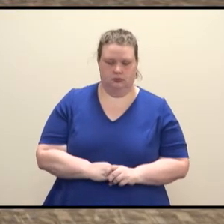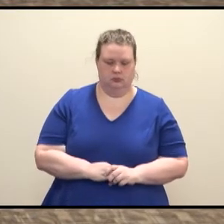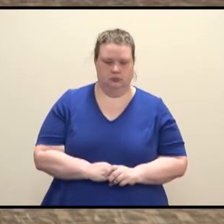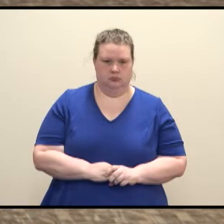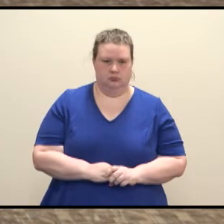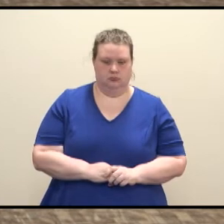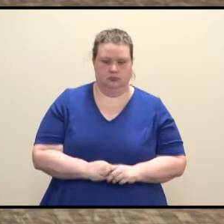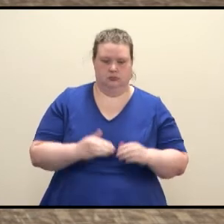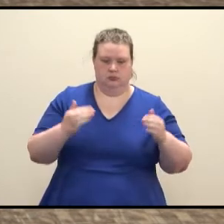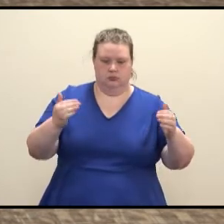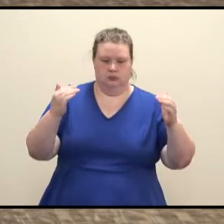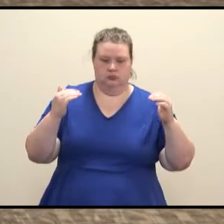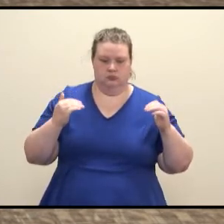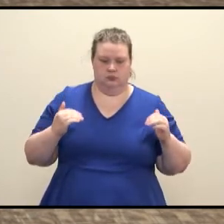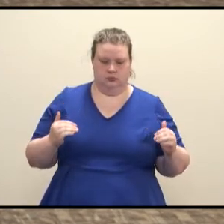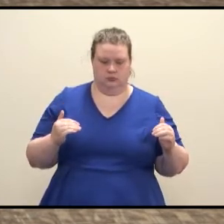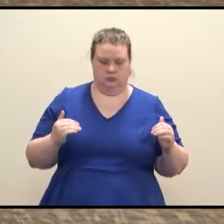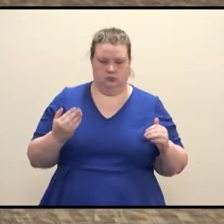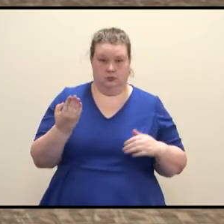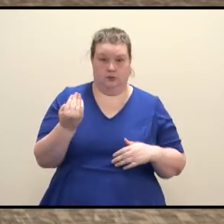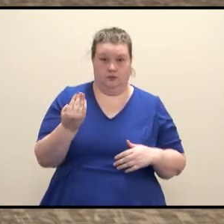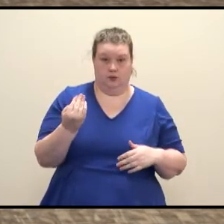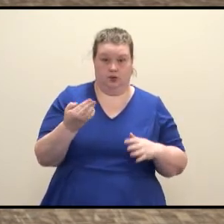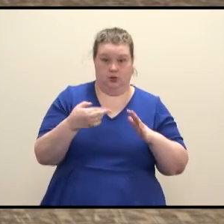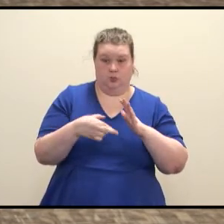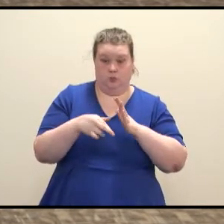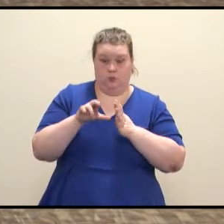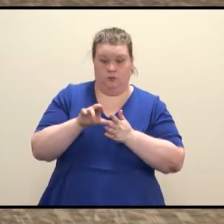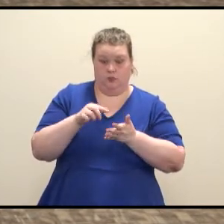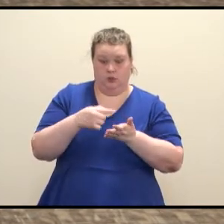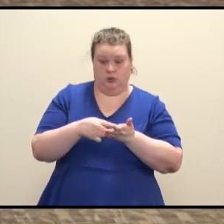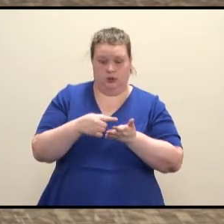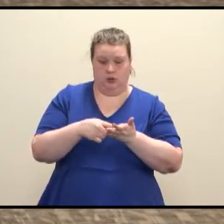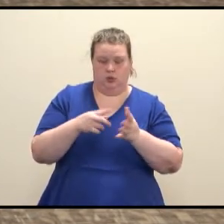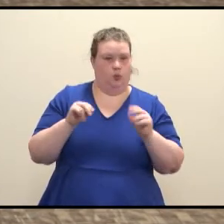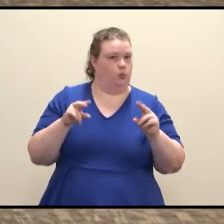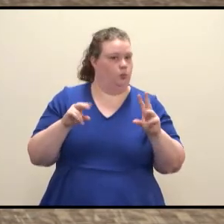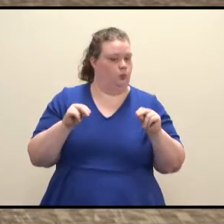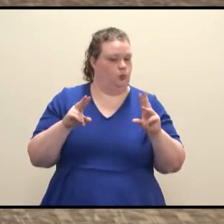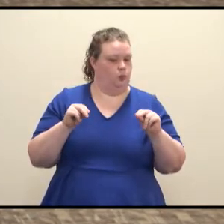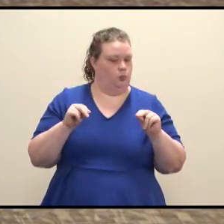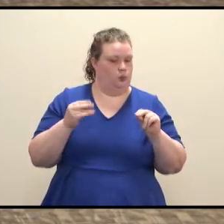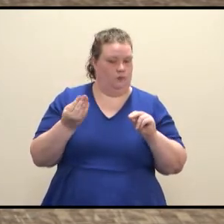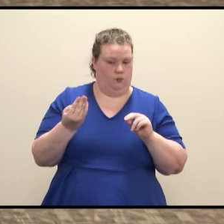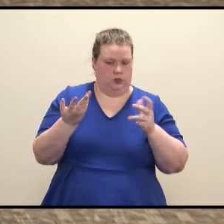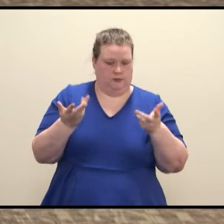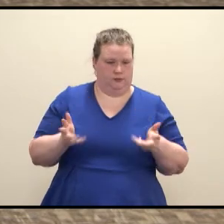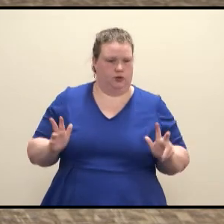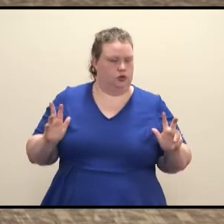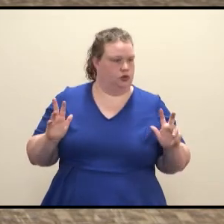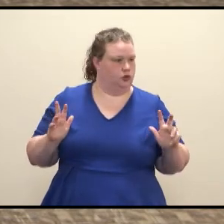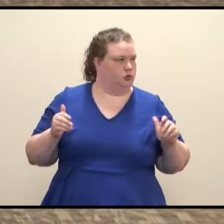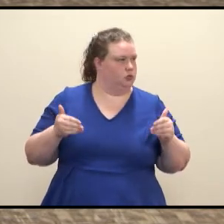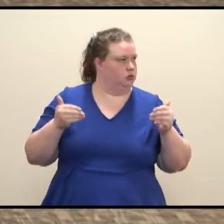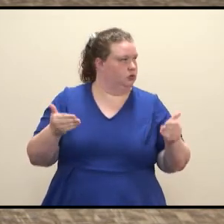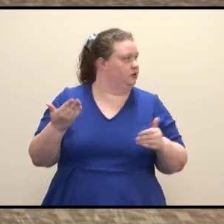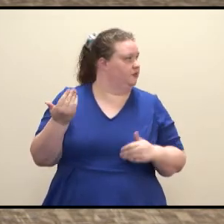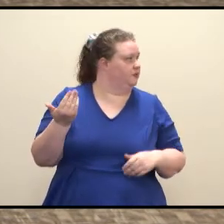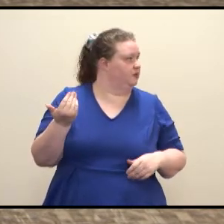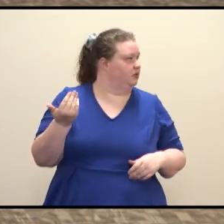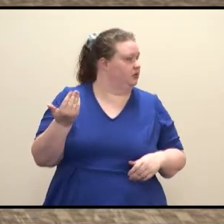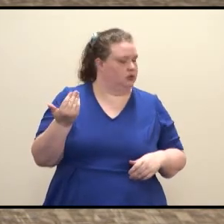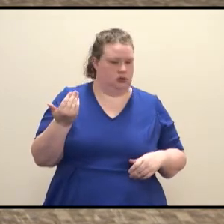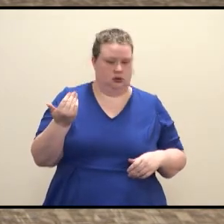With that, we will move on to item 14, review and discuss. Nope, not item 14. We did that one. We're moving on to item